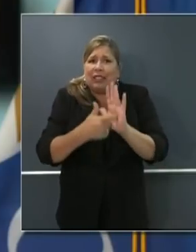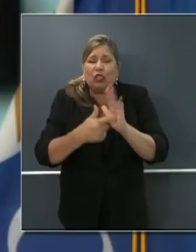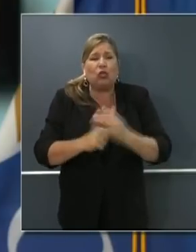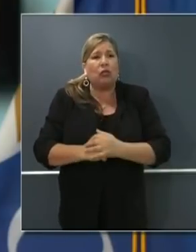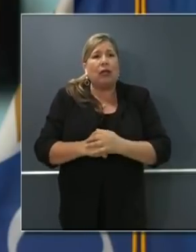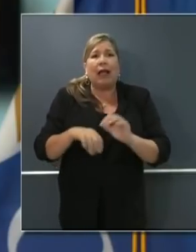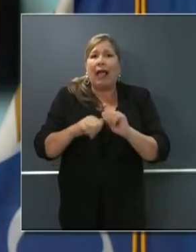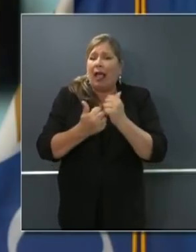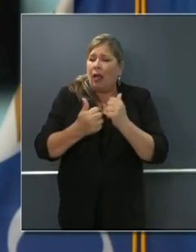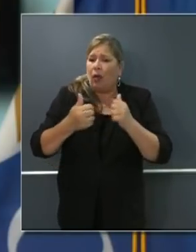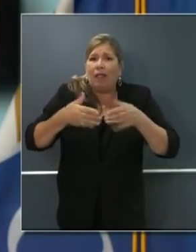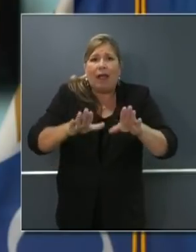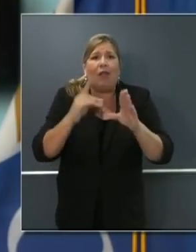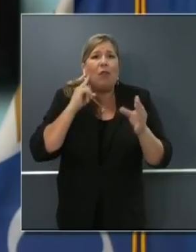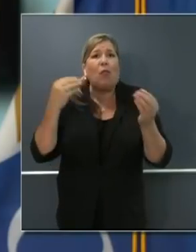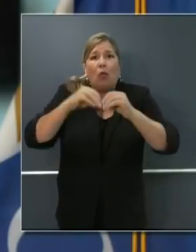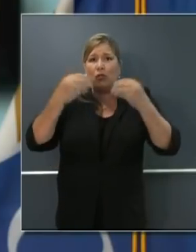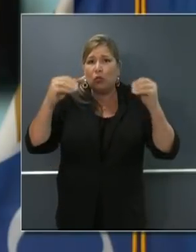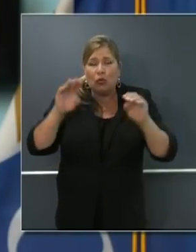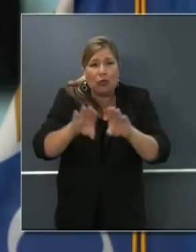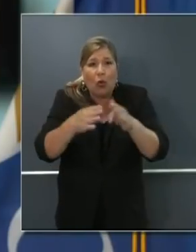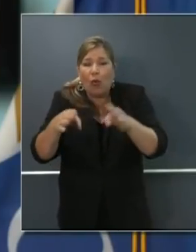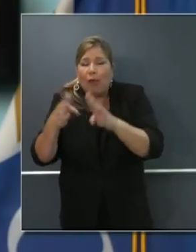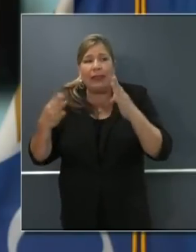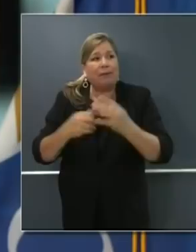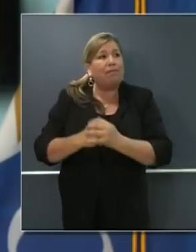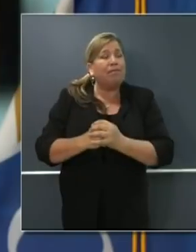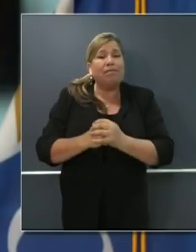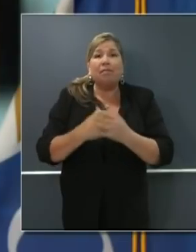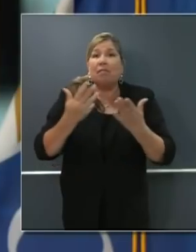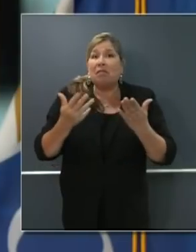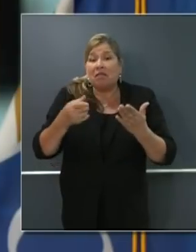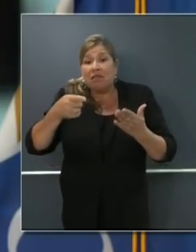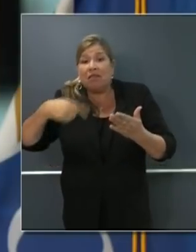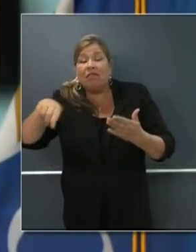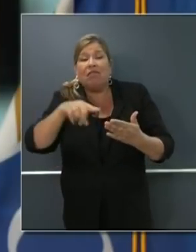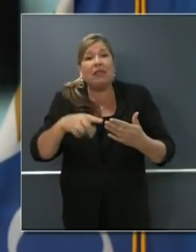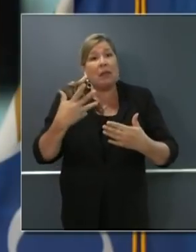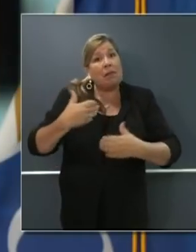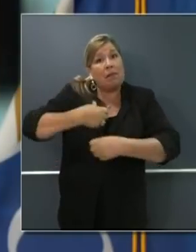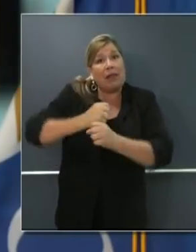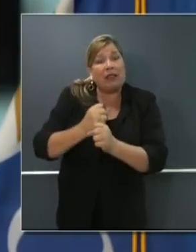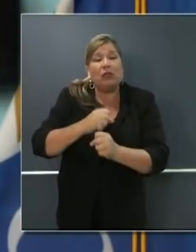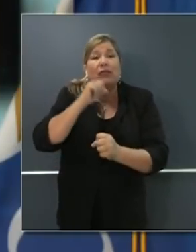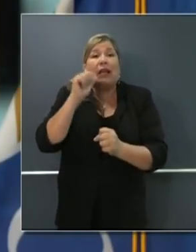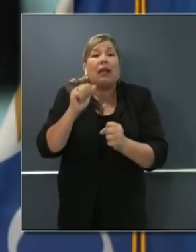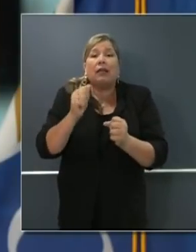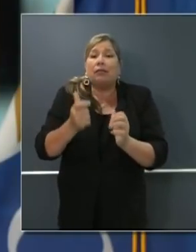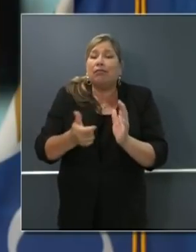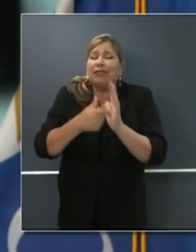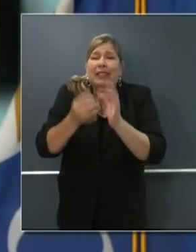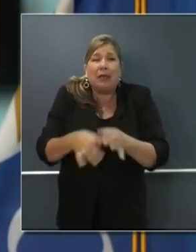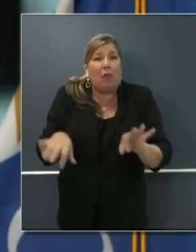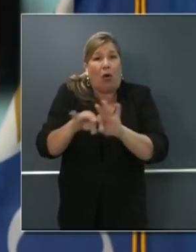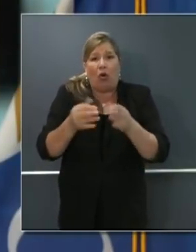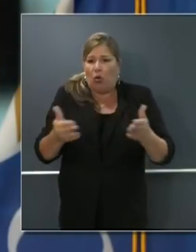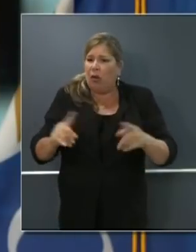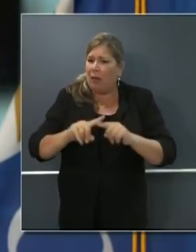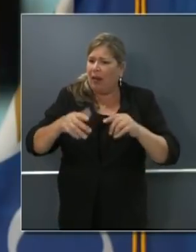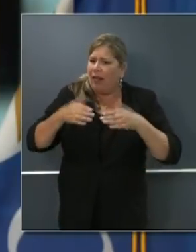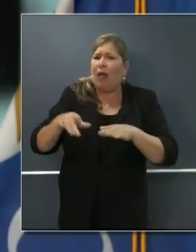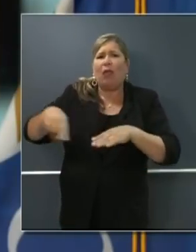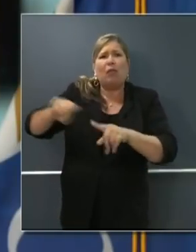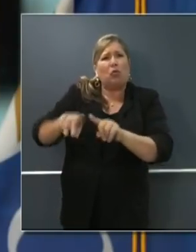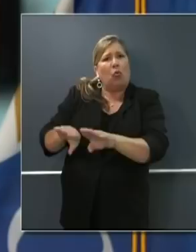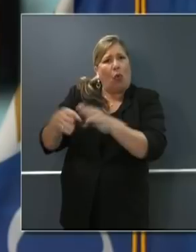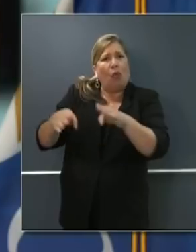more retail in the state of California, more manufacturing of non-essential goods, consider the opportunity to open up